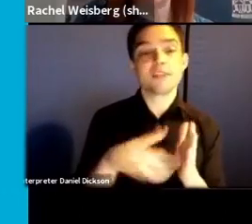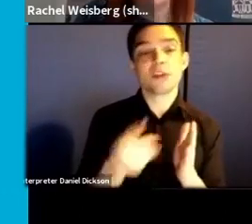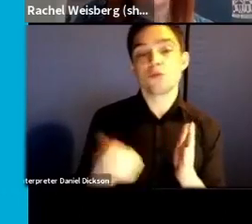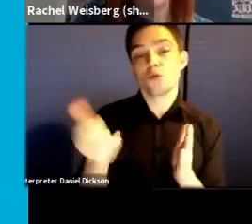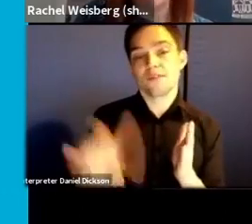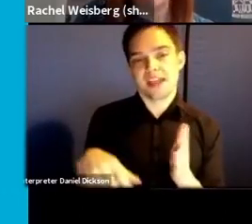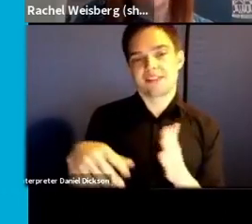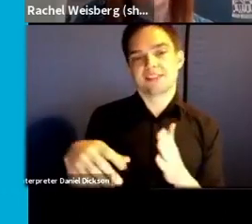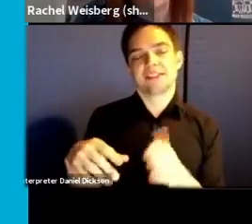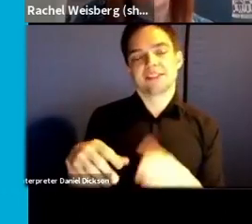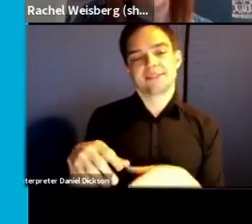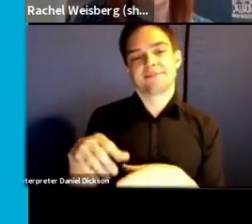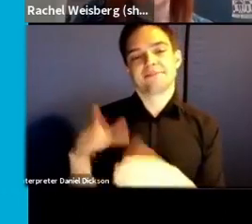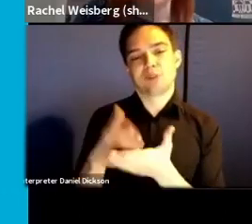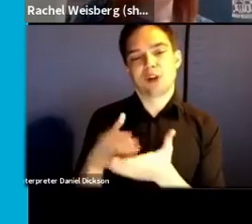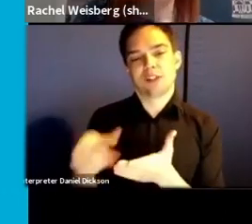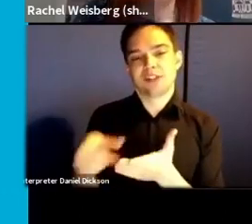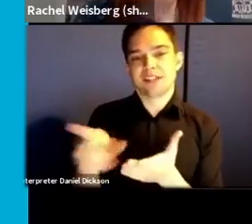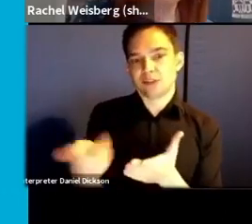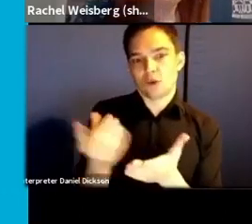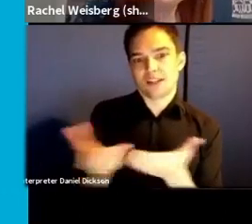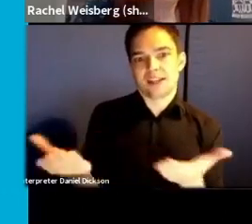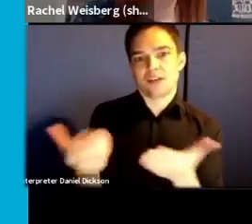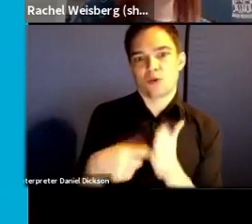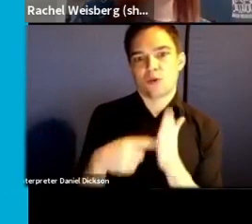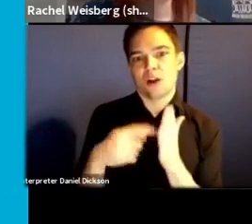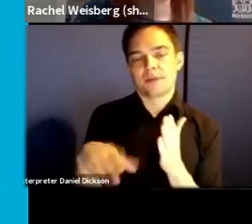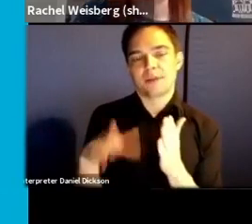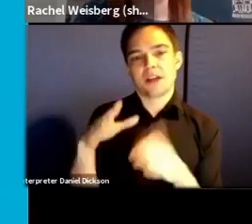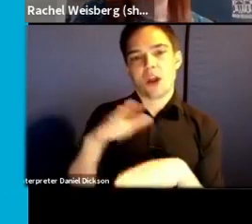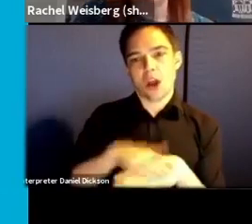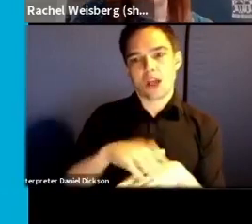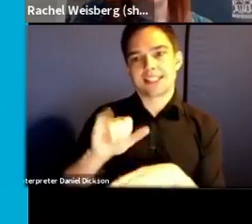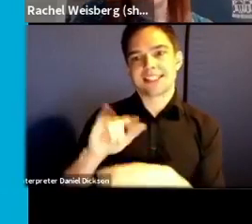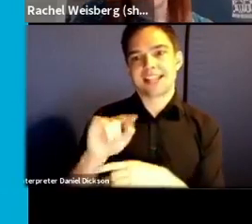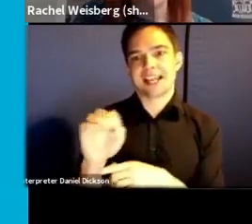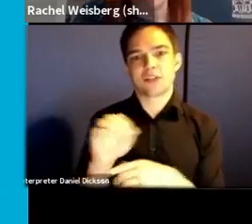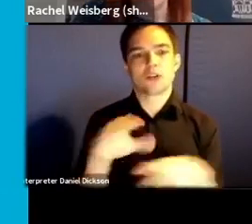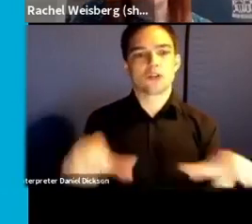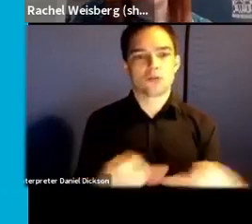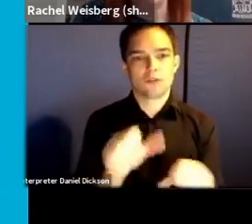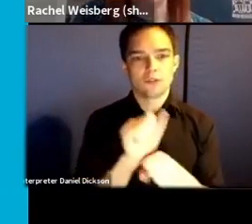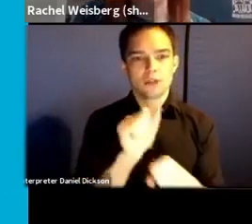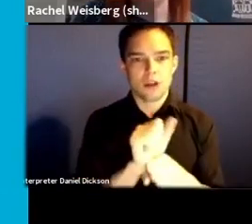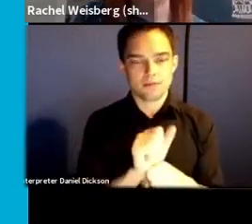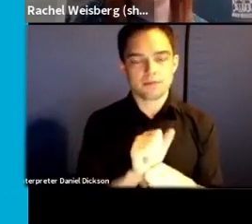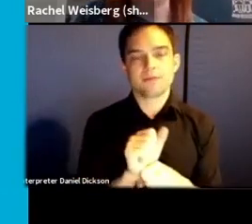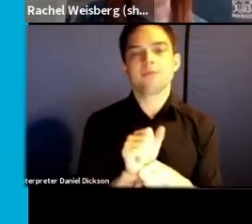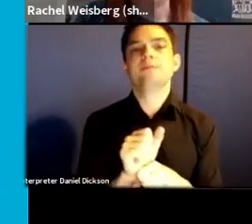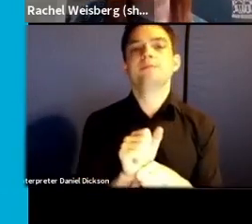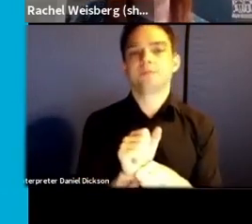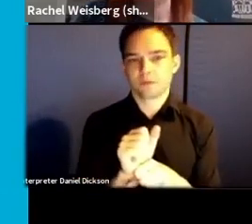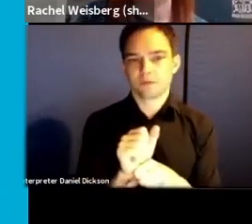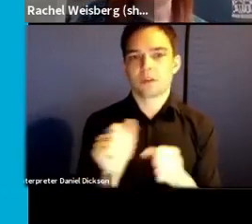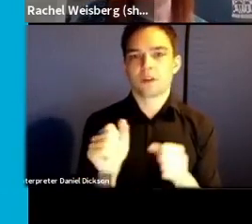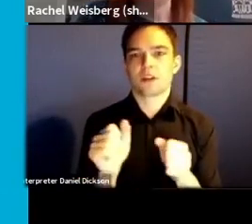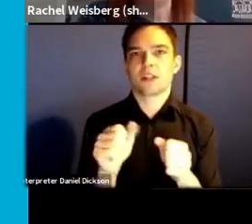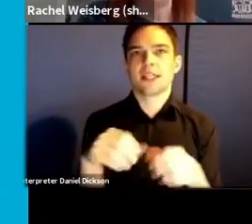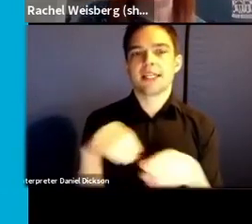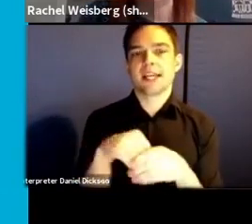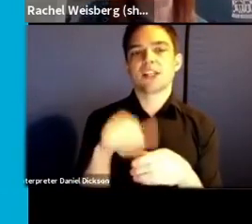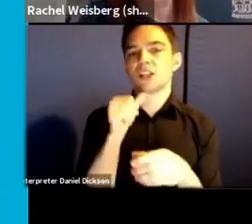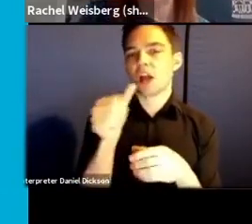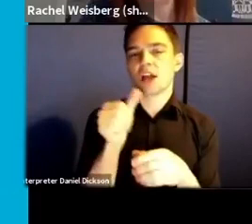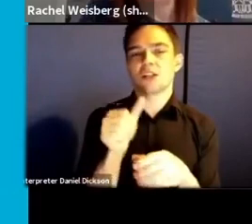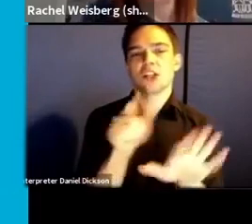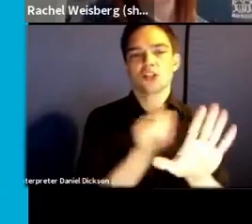that's the only thing that's requiring you to be on site or being able to perform a job within a non-social distance